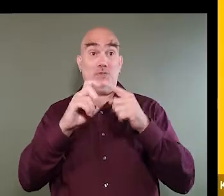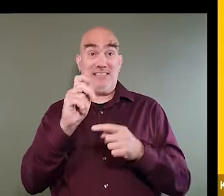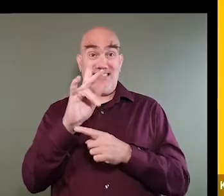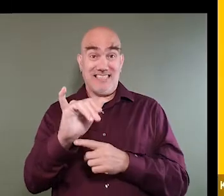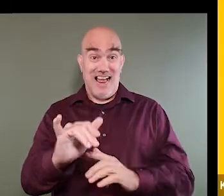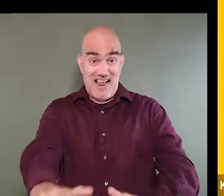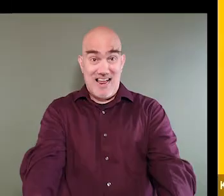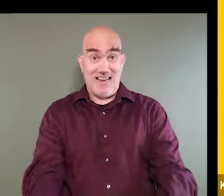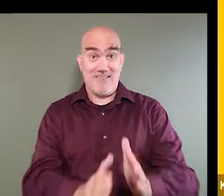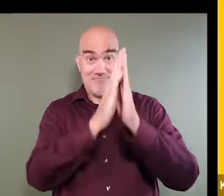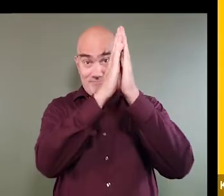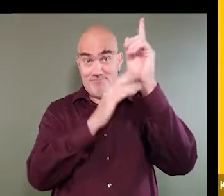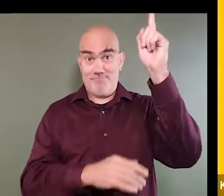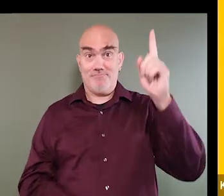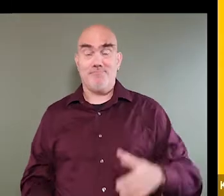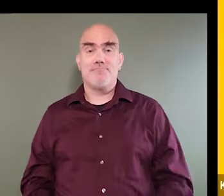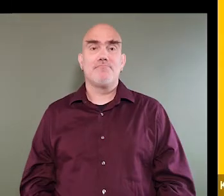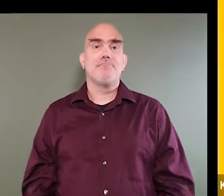sky.